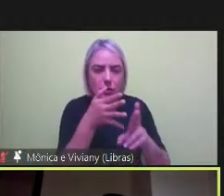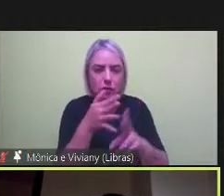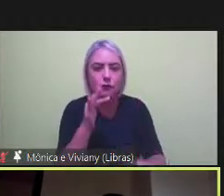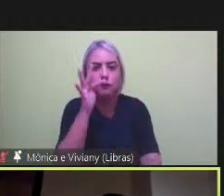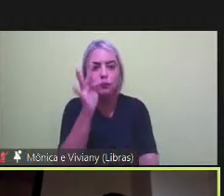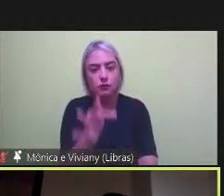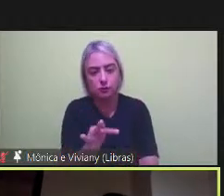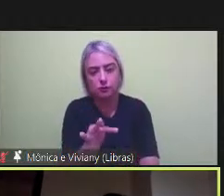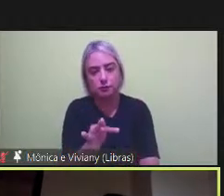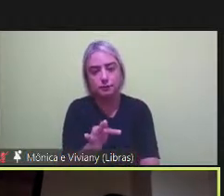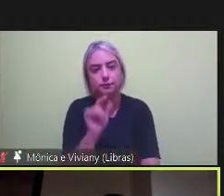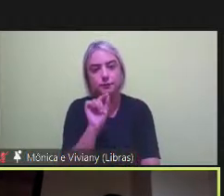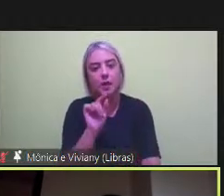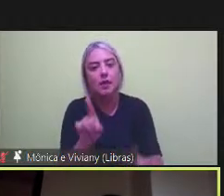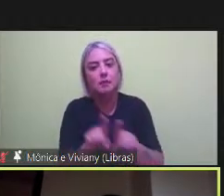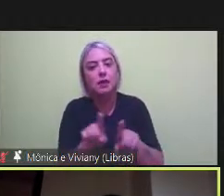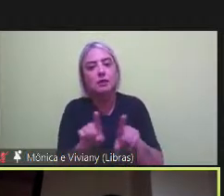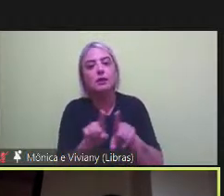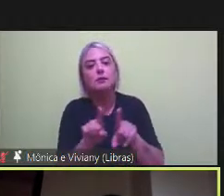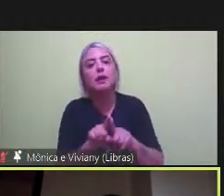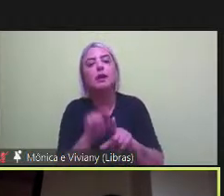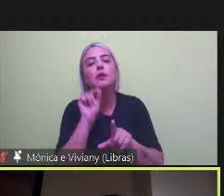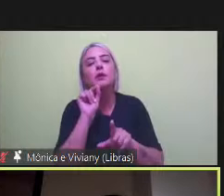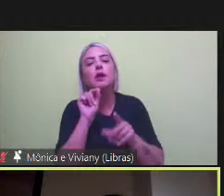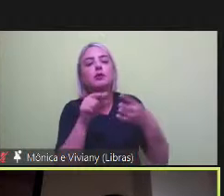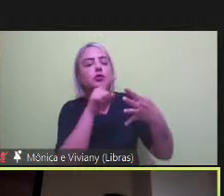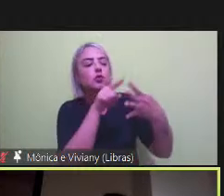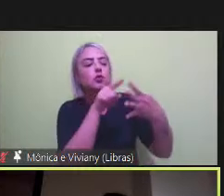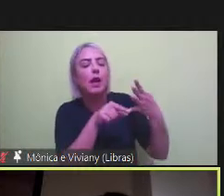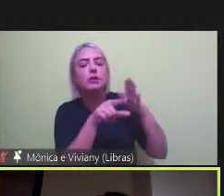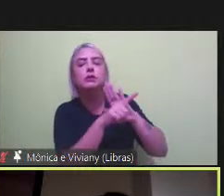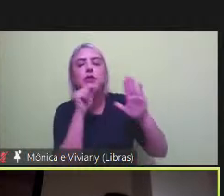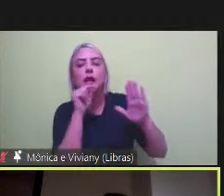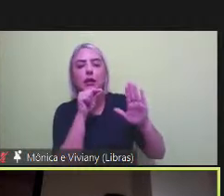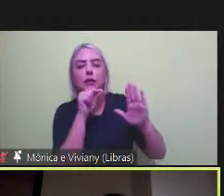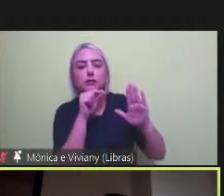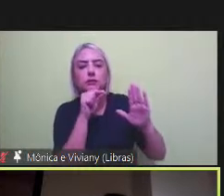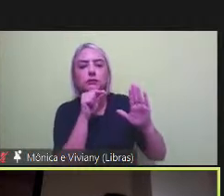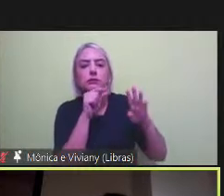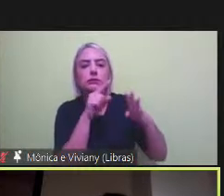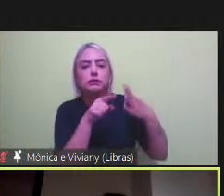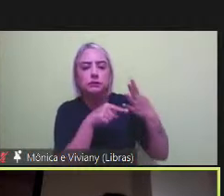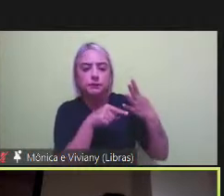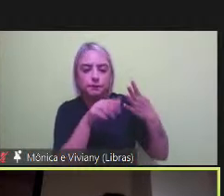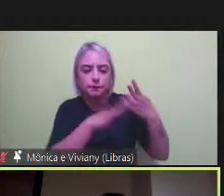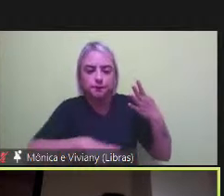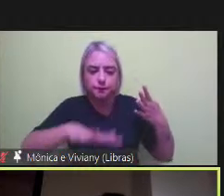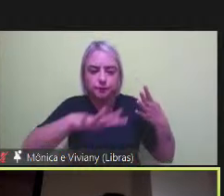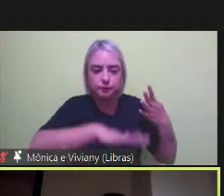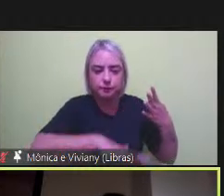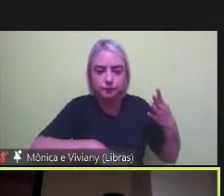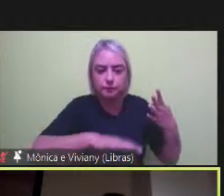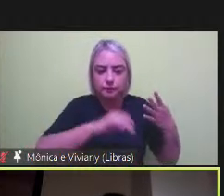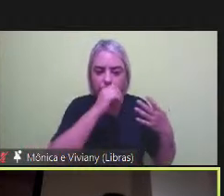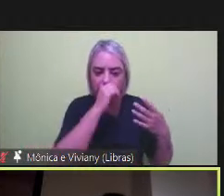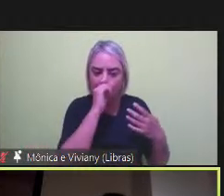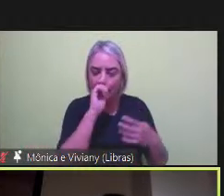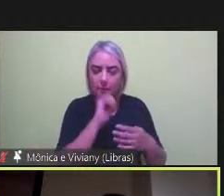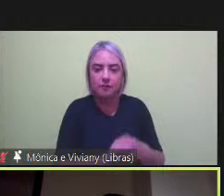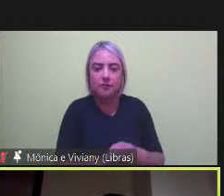the future. But now I would highlight these 4 great areas,